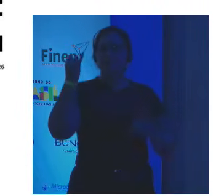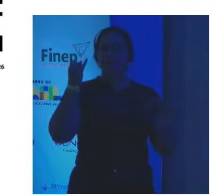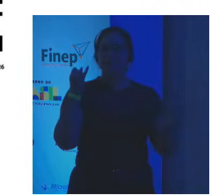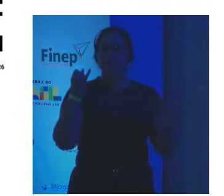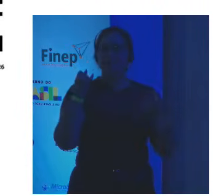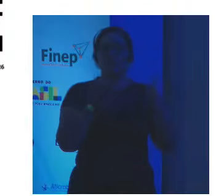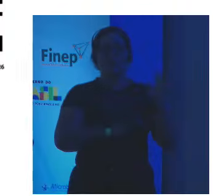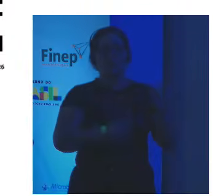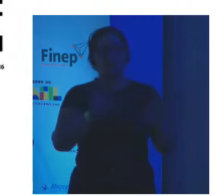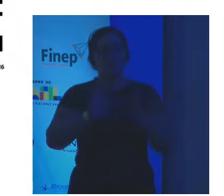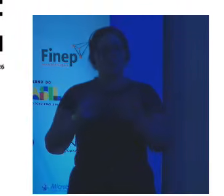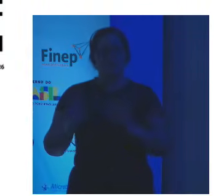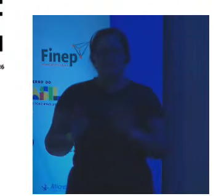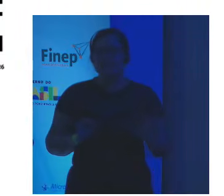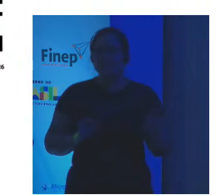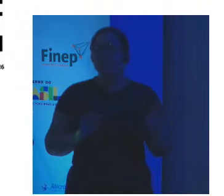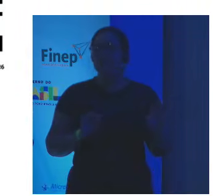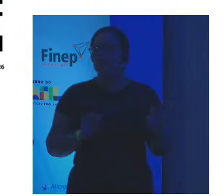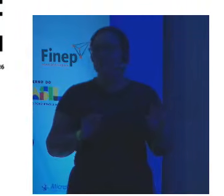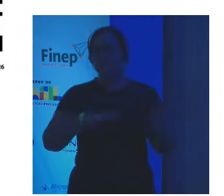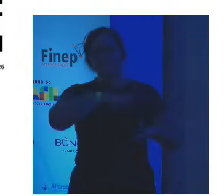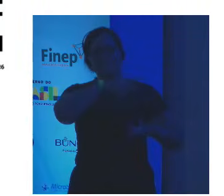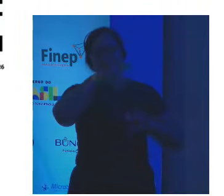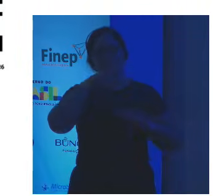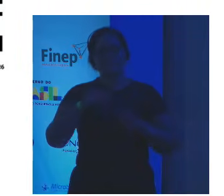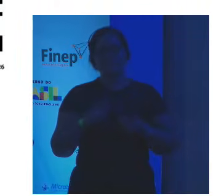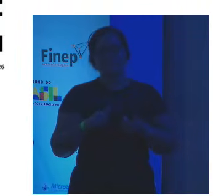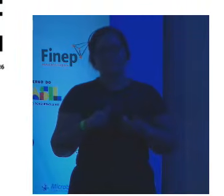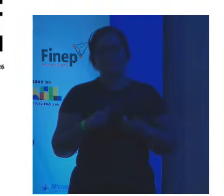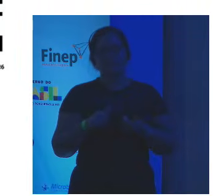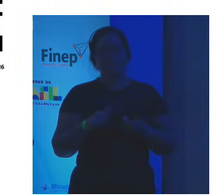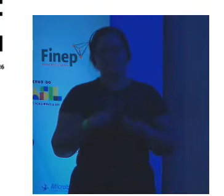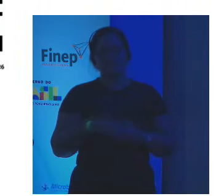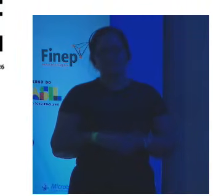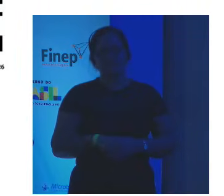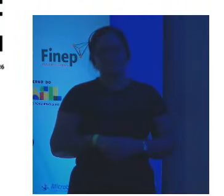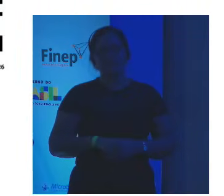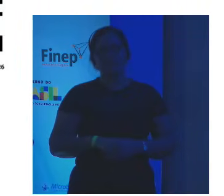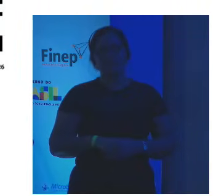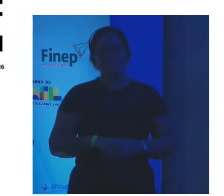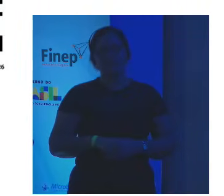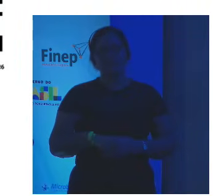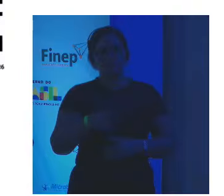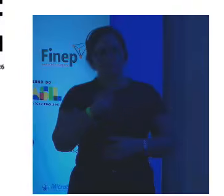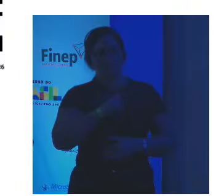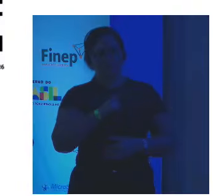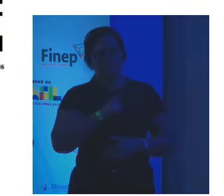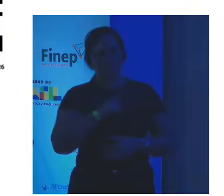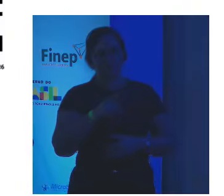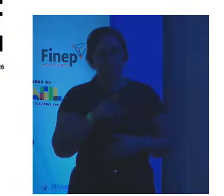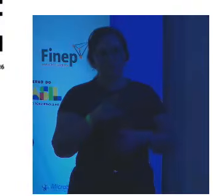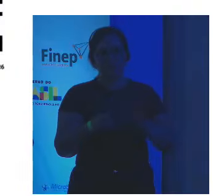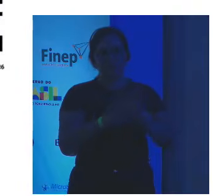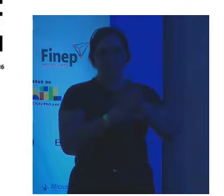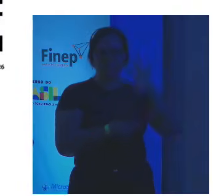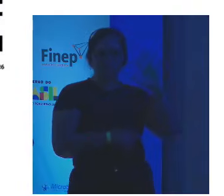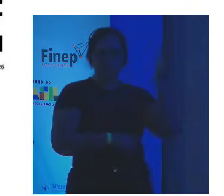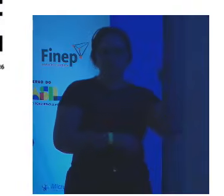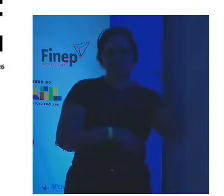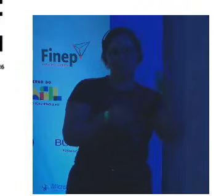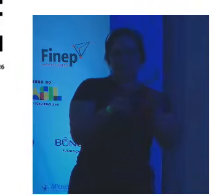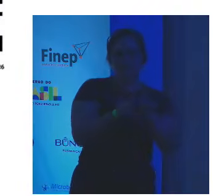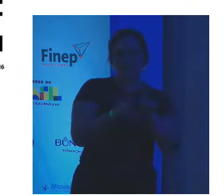Trade Organization, okay. The health, okay. There is something for the meteorology. There is something for